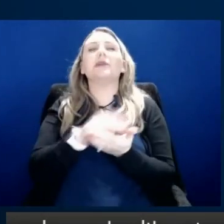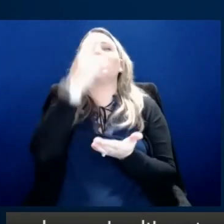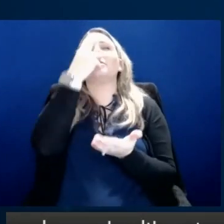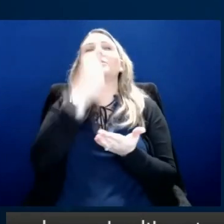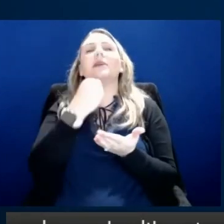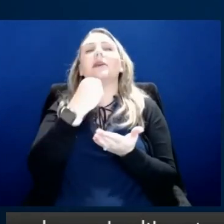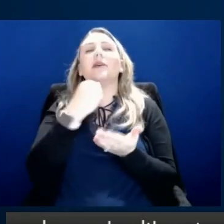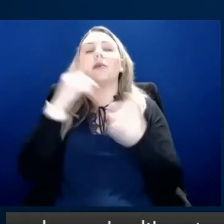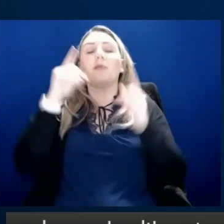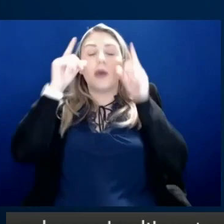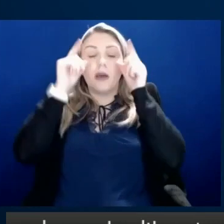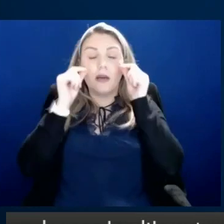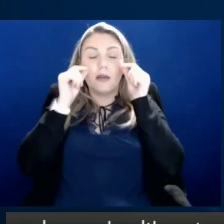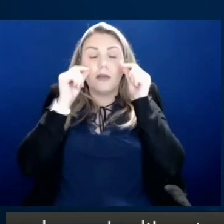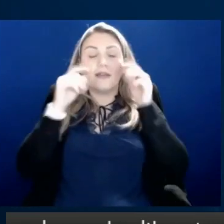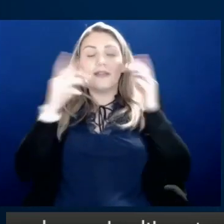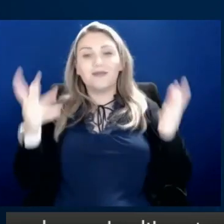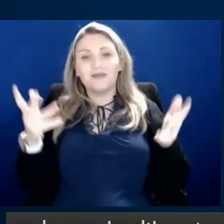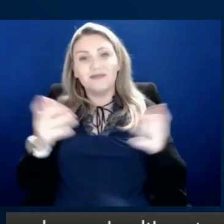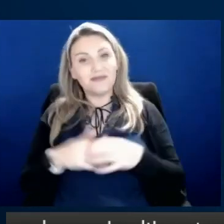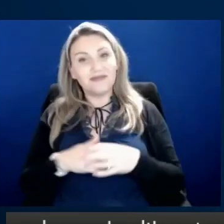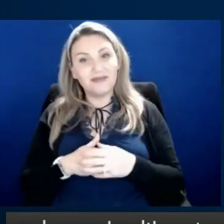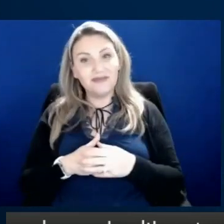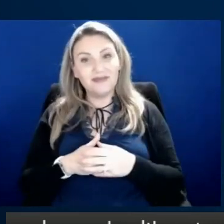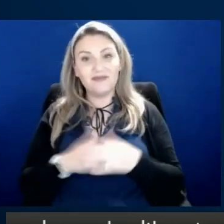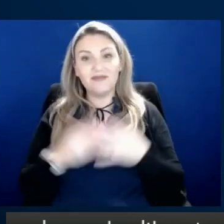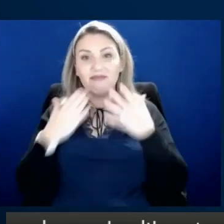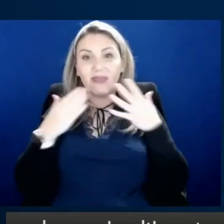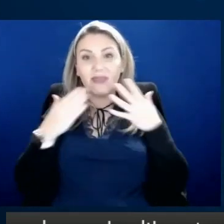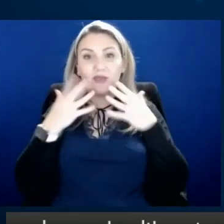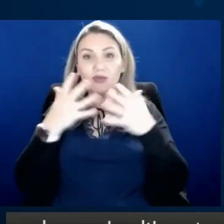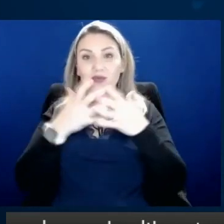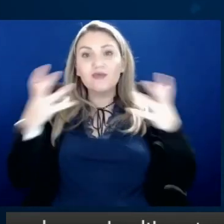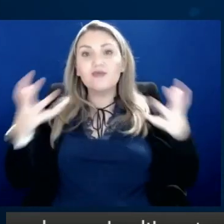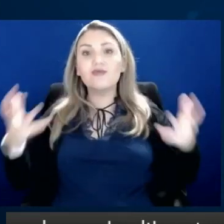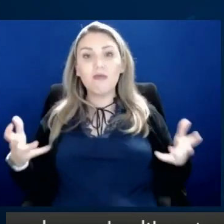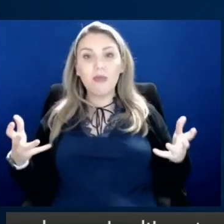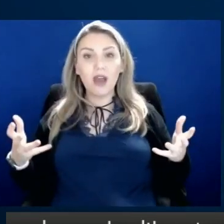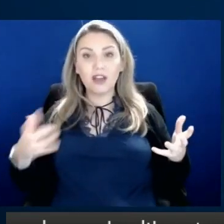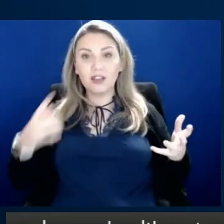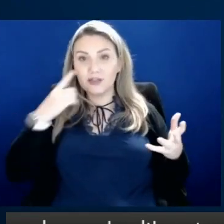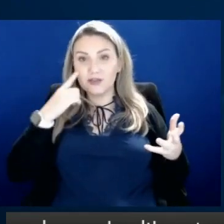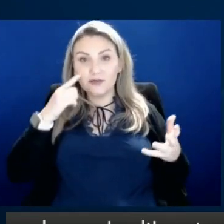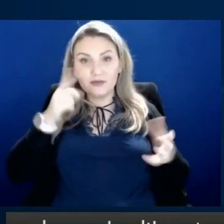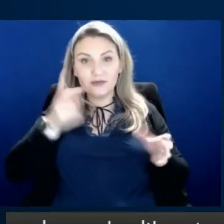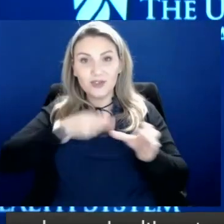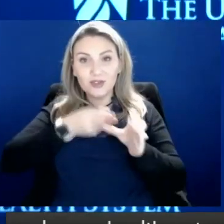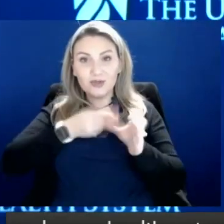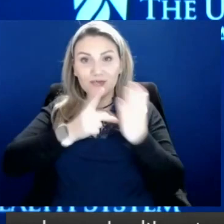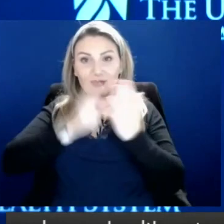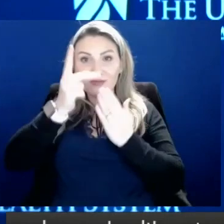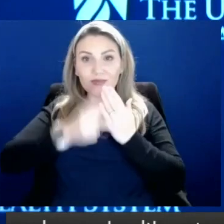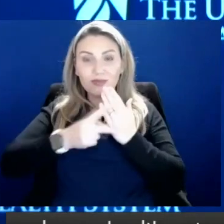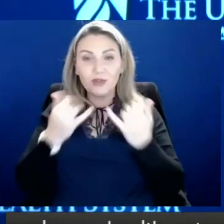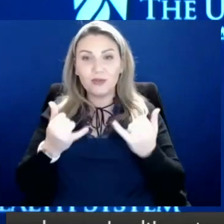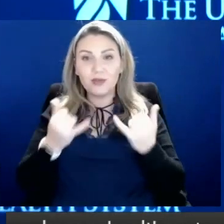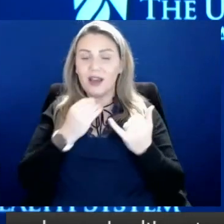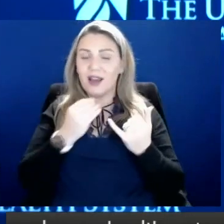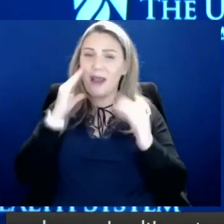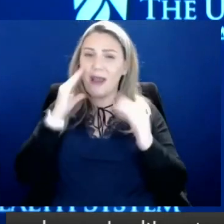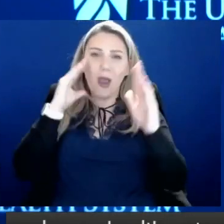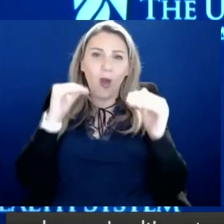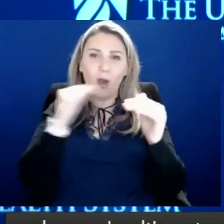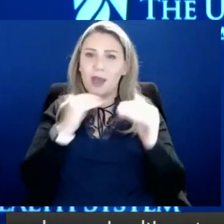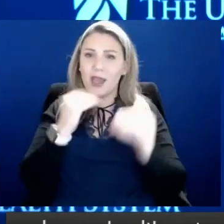eyes. Thank you so much for being on this show today, and I hope, and I just know you're going to help so